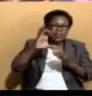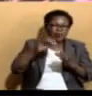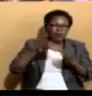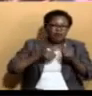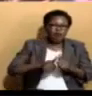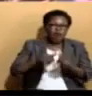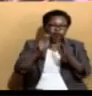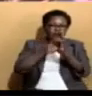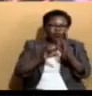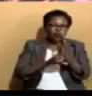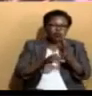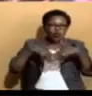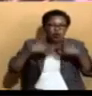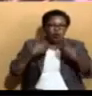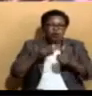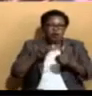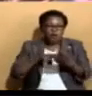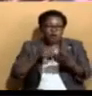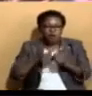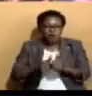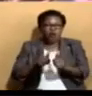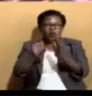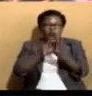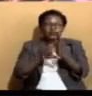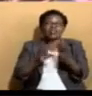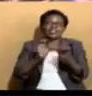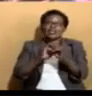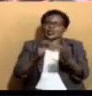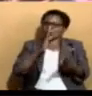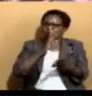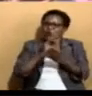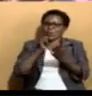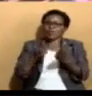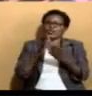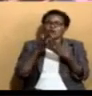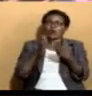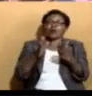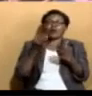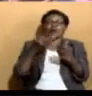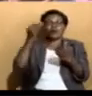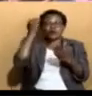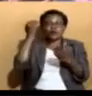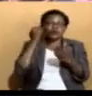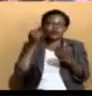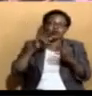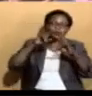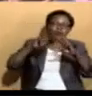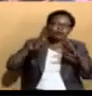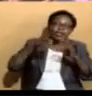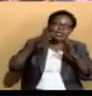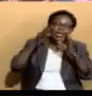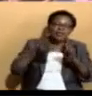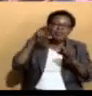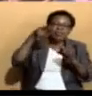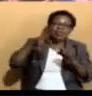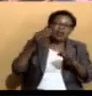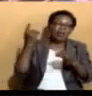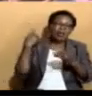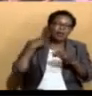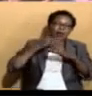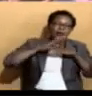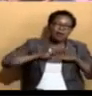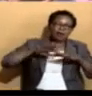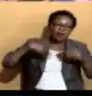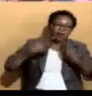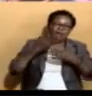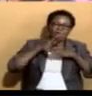unconstitutionally. In fact, it was not open to the court to find that IEBC had no quorum, because to find